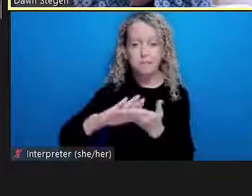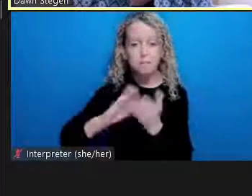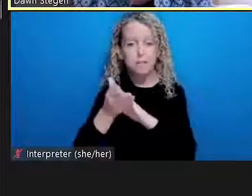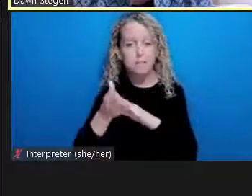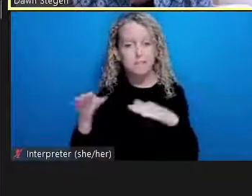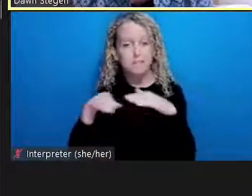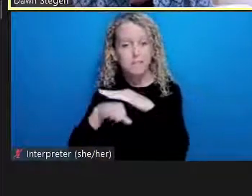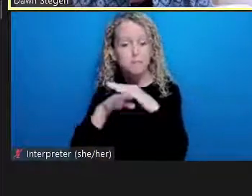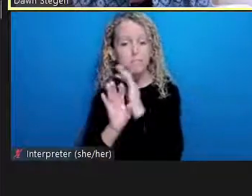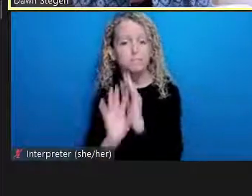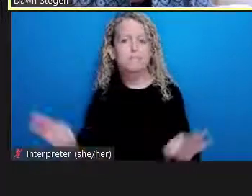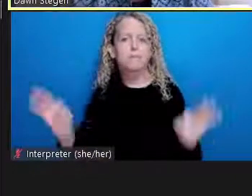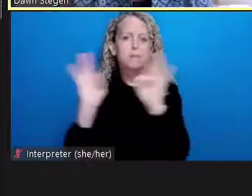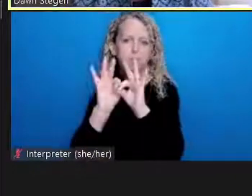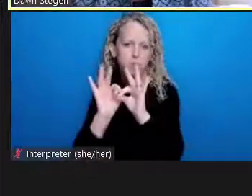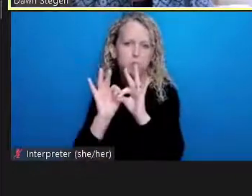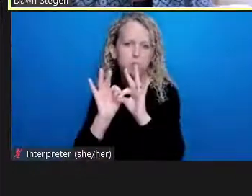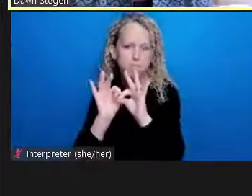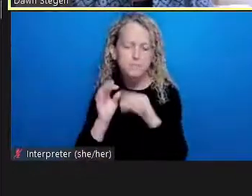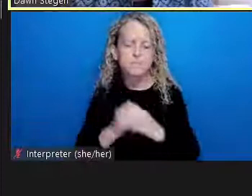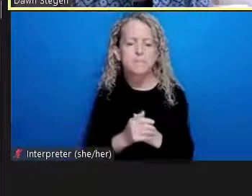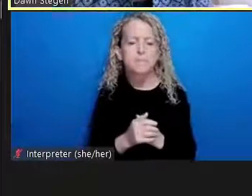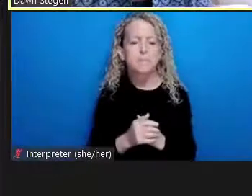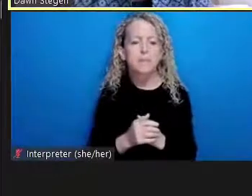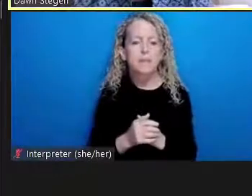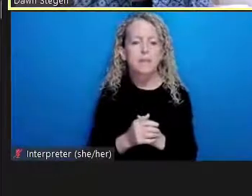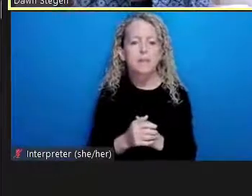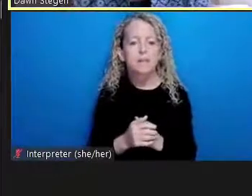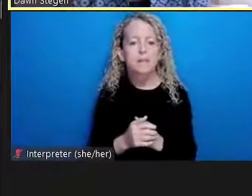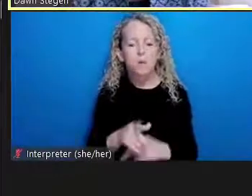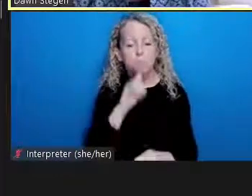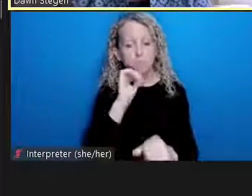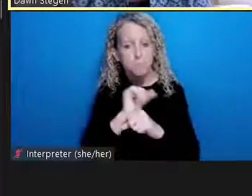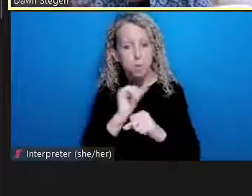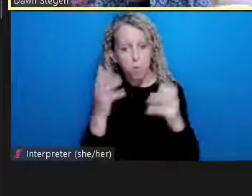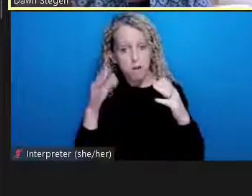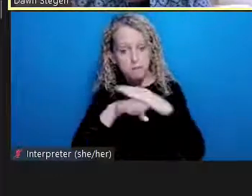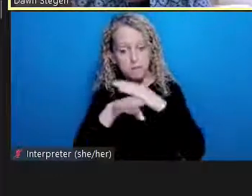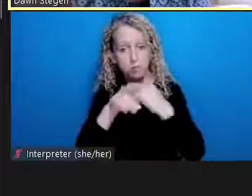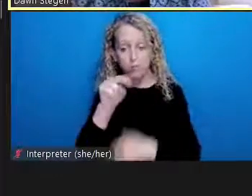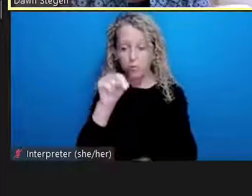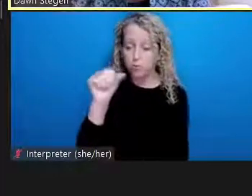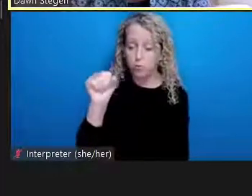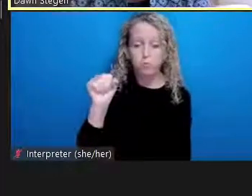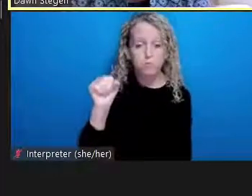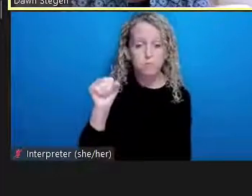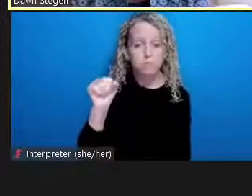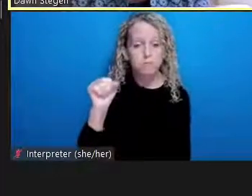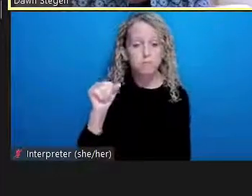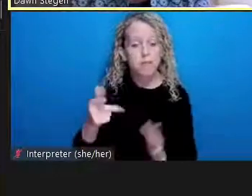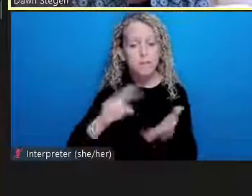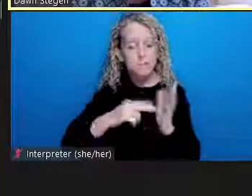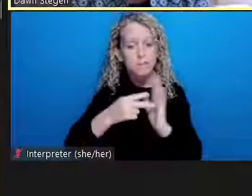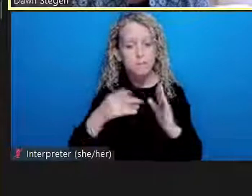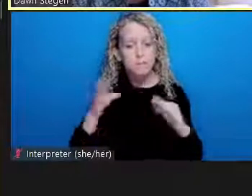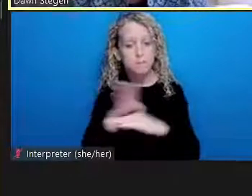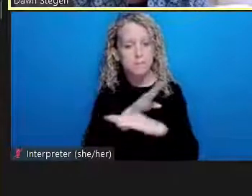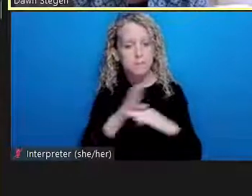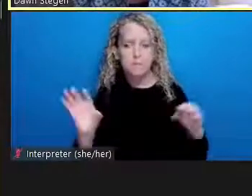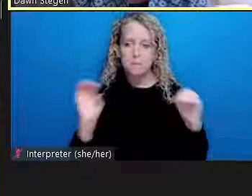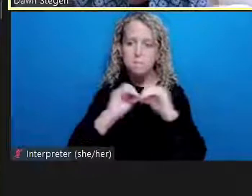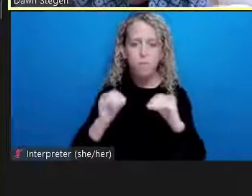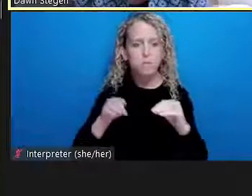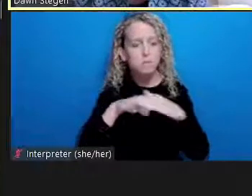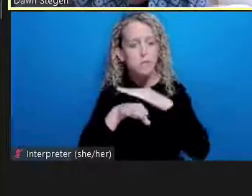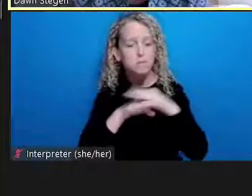significant. And by achieving an accessible Nova Scotia, we open opportunities up for businesses to thrive. When persons